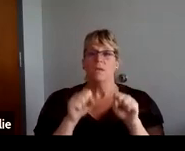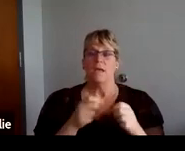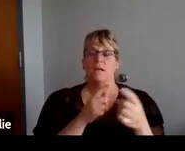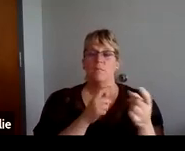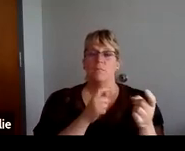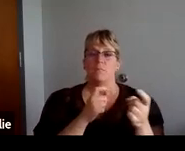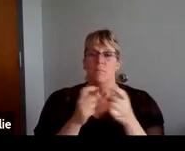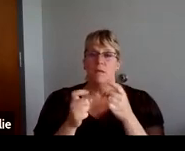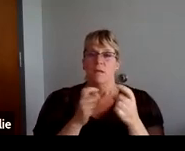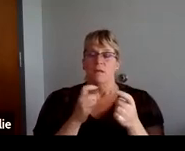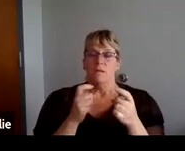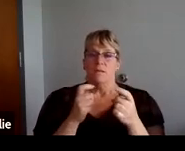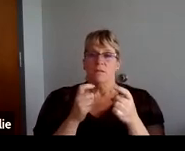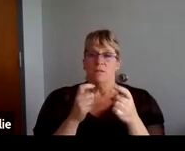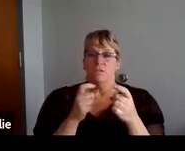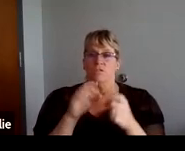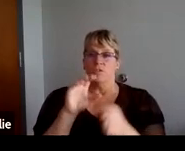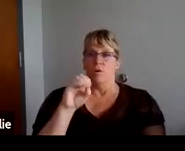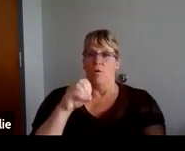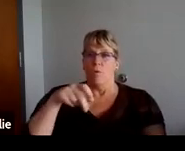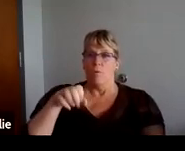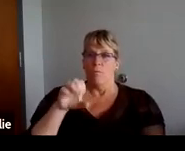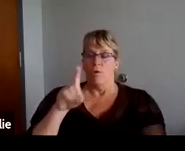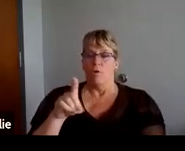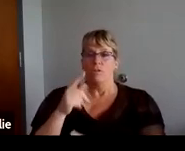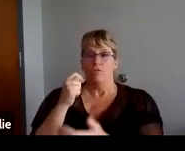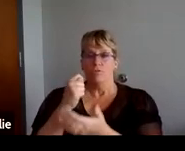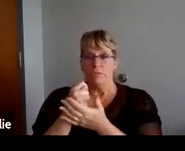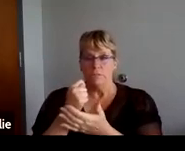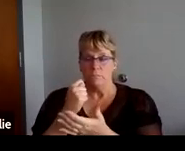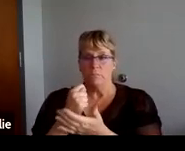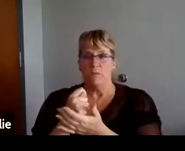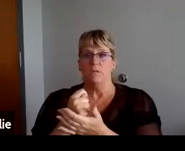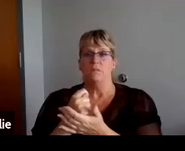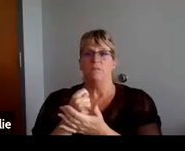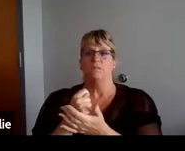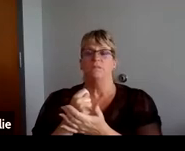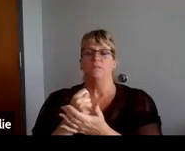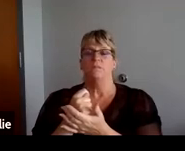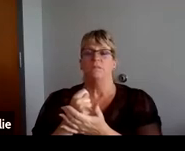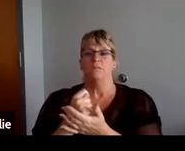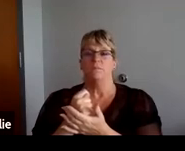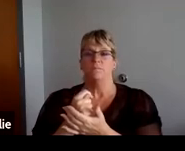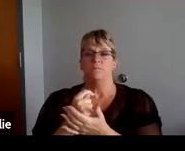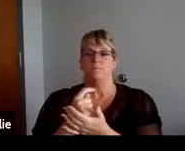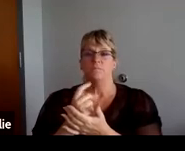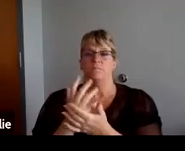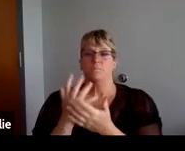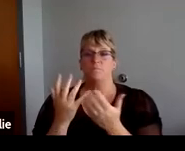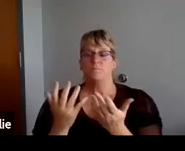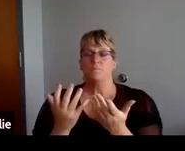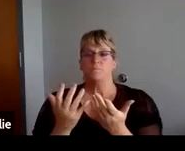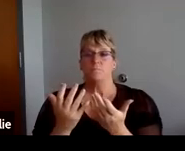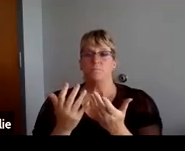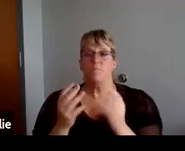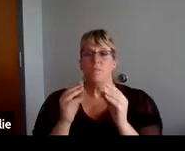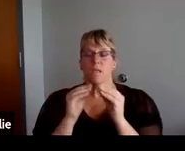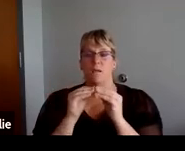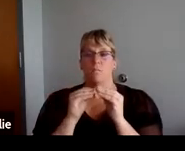manage opioid treatment in a